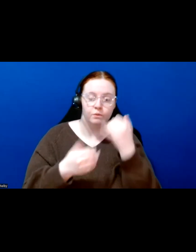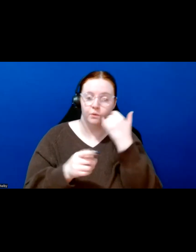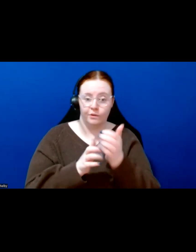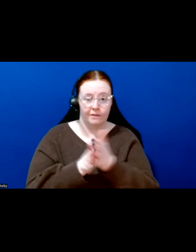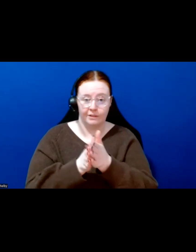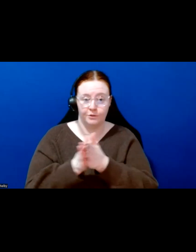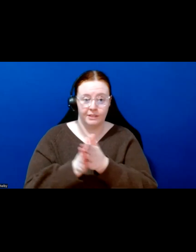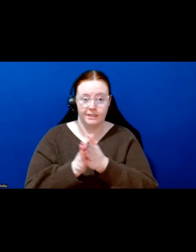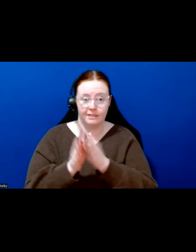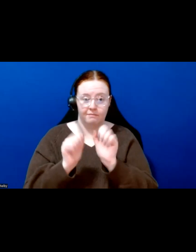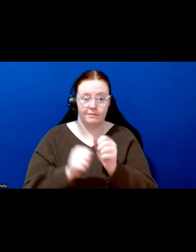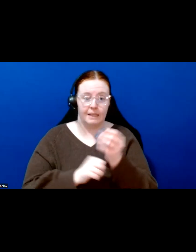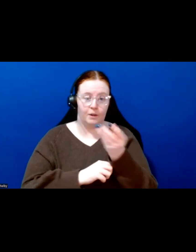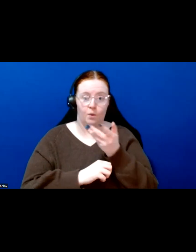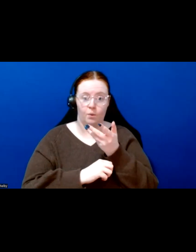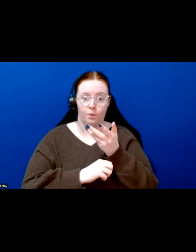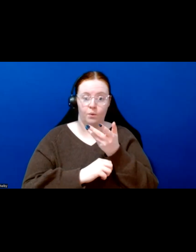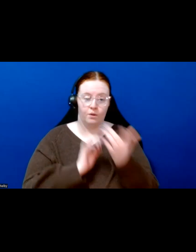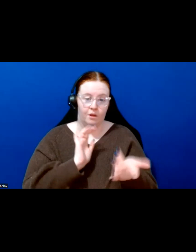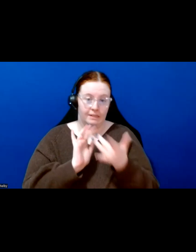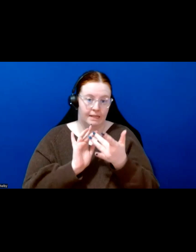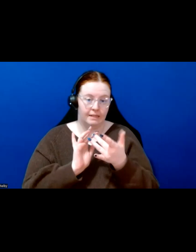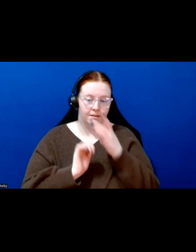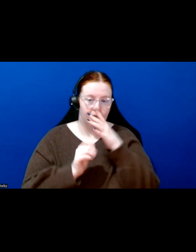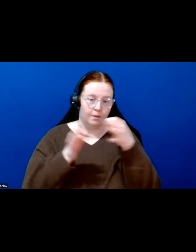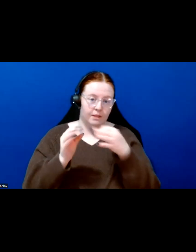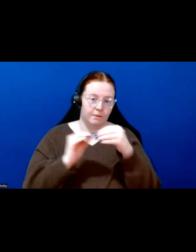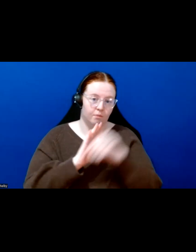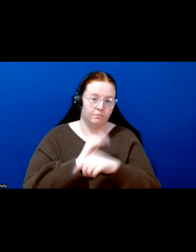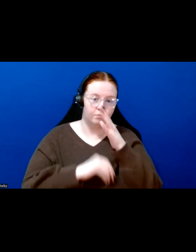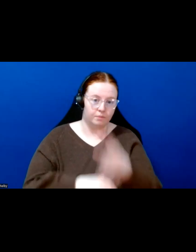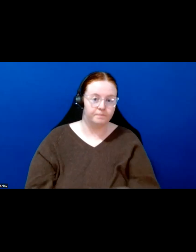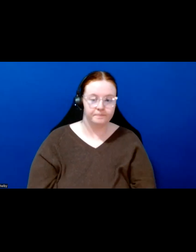just give me a reach and I can tell you more about it.